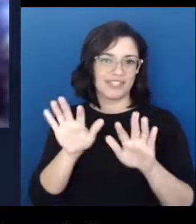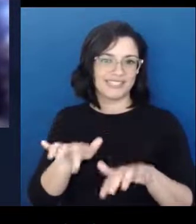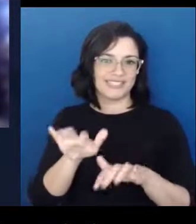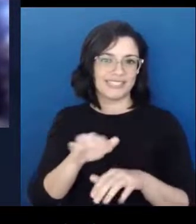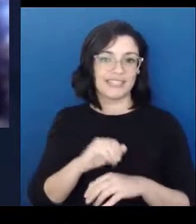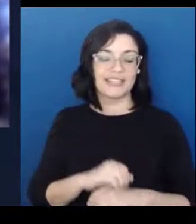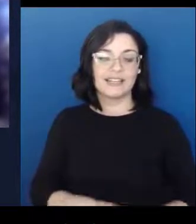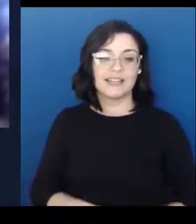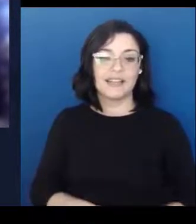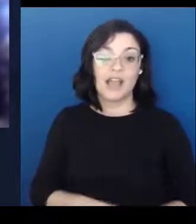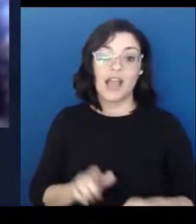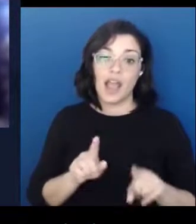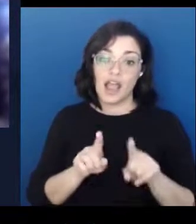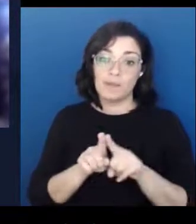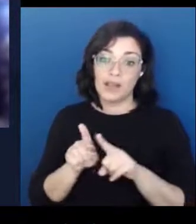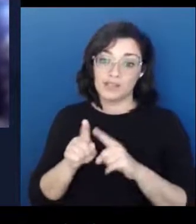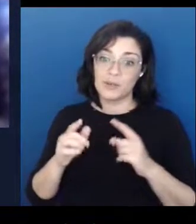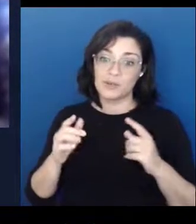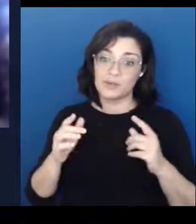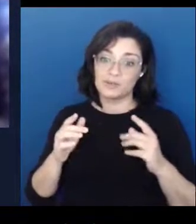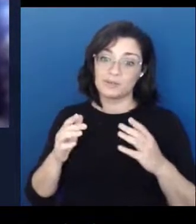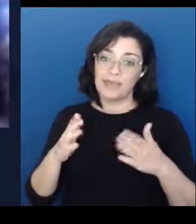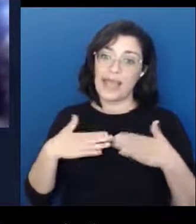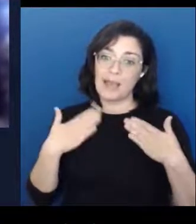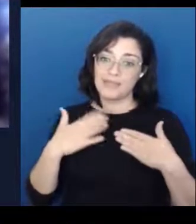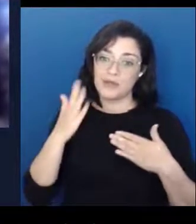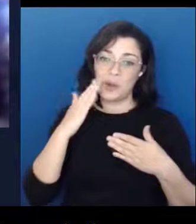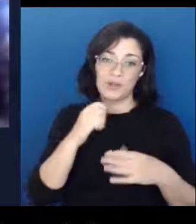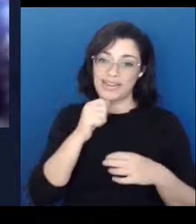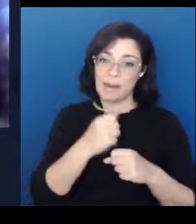right and that he looks the way that he does.